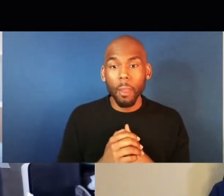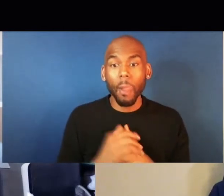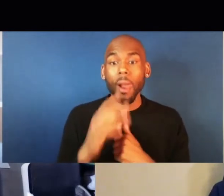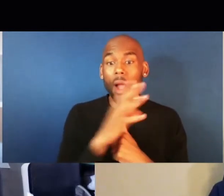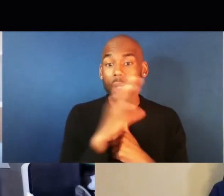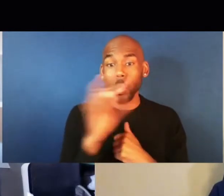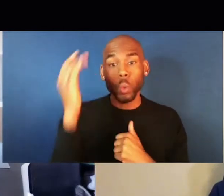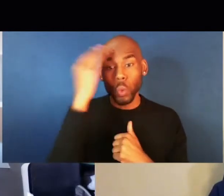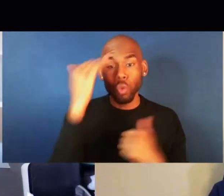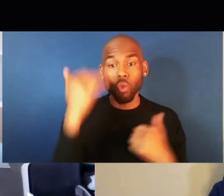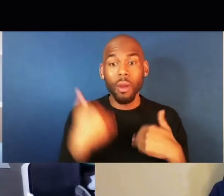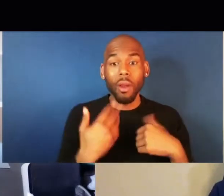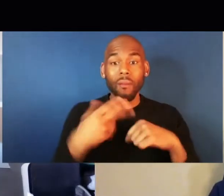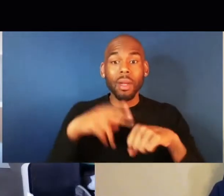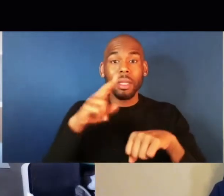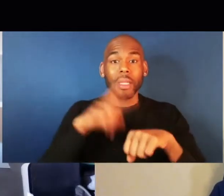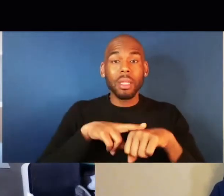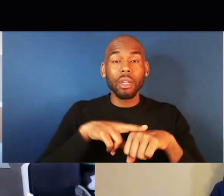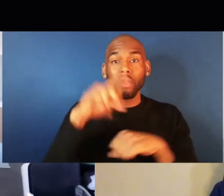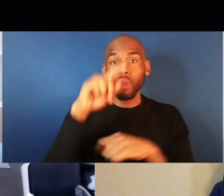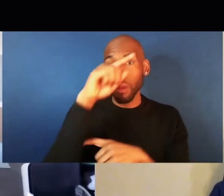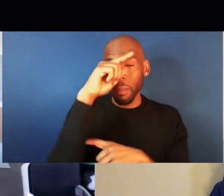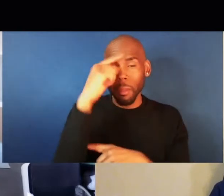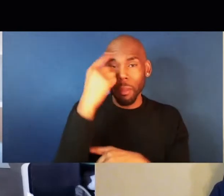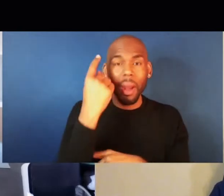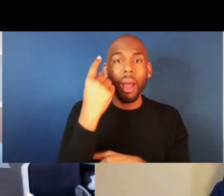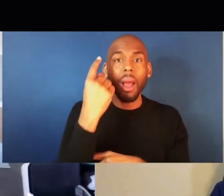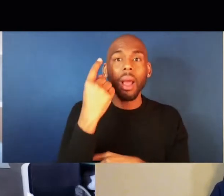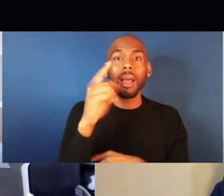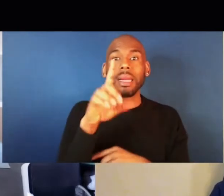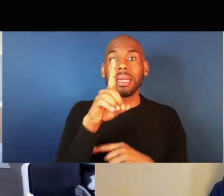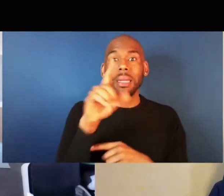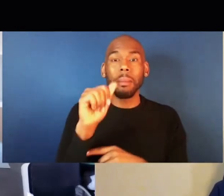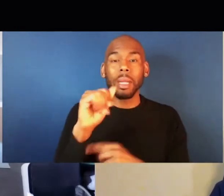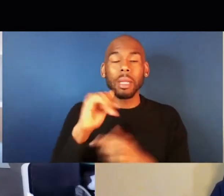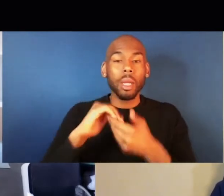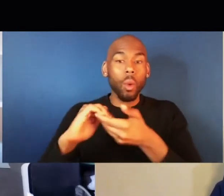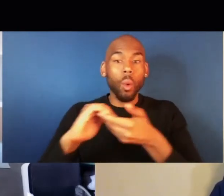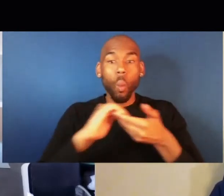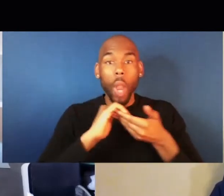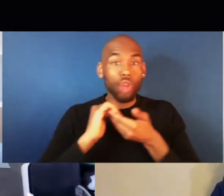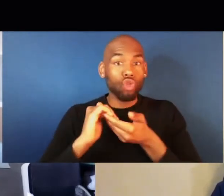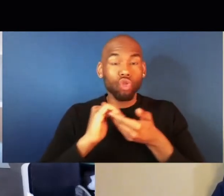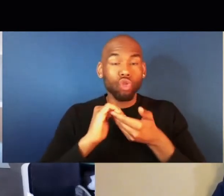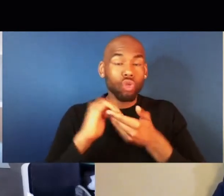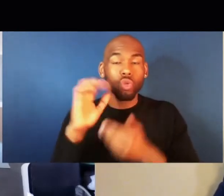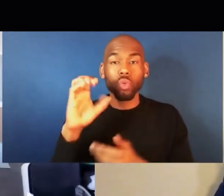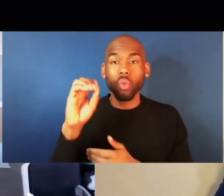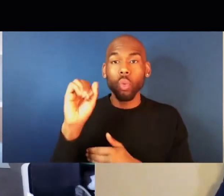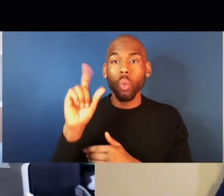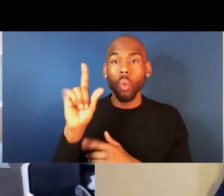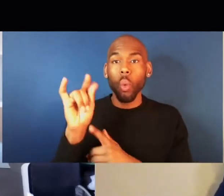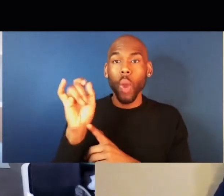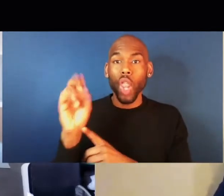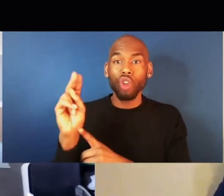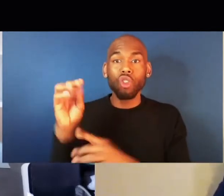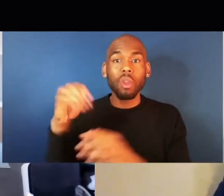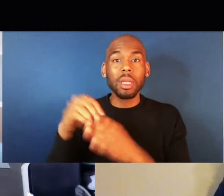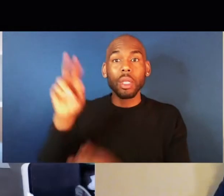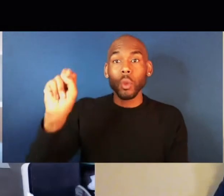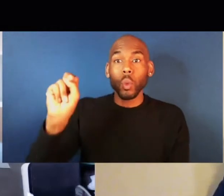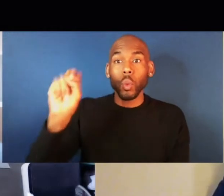you had the National Black Disability Coalition with Jane Dunham in New Jersey, and